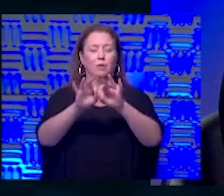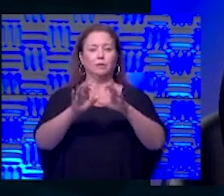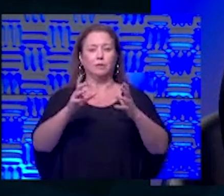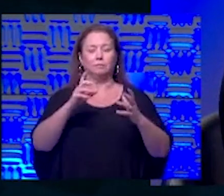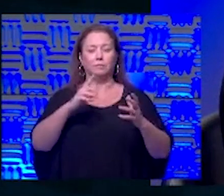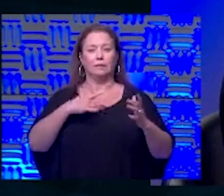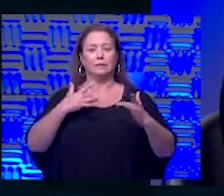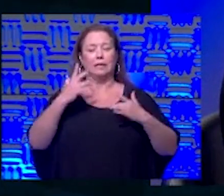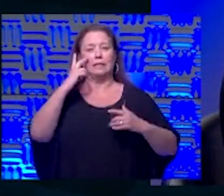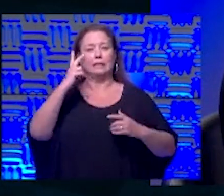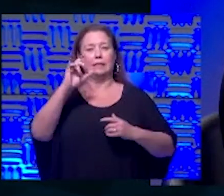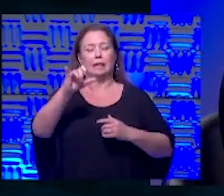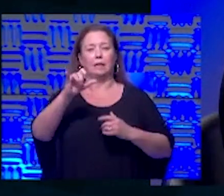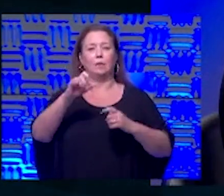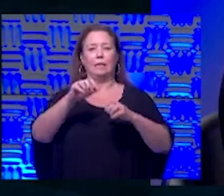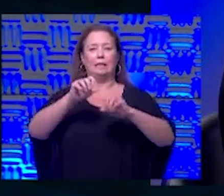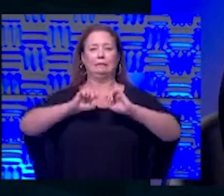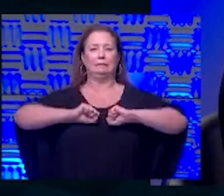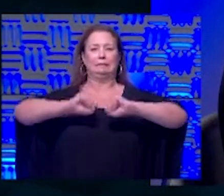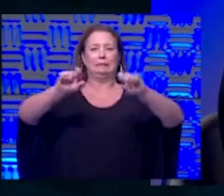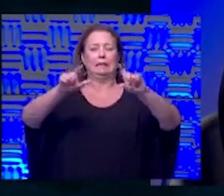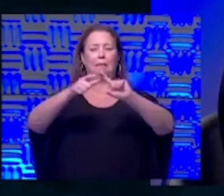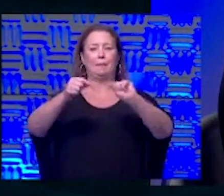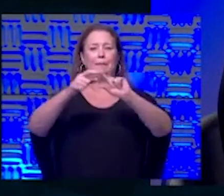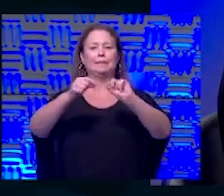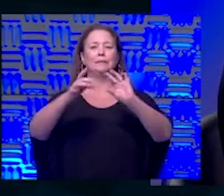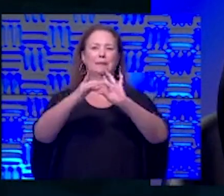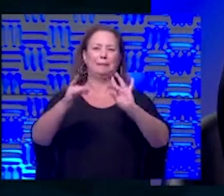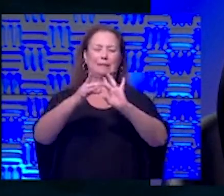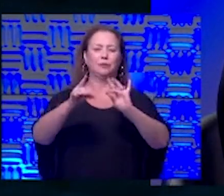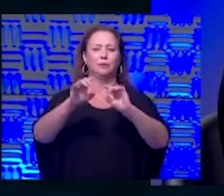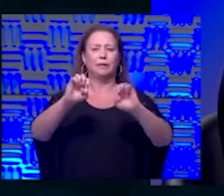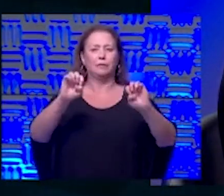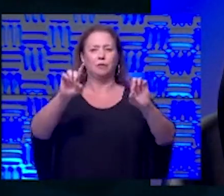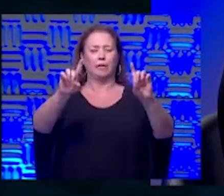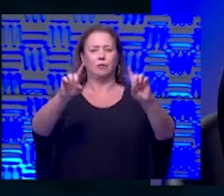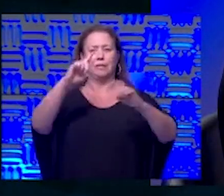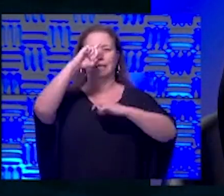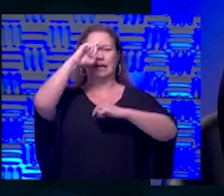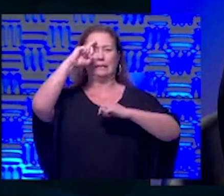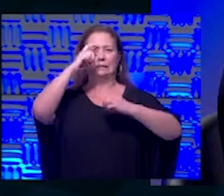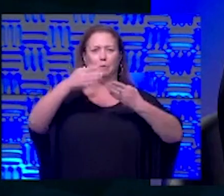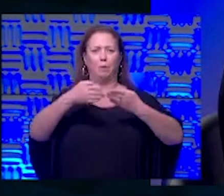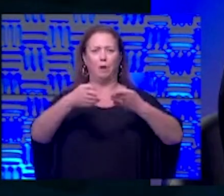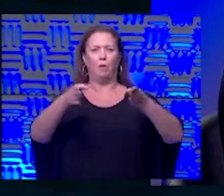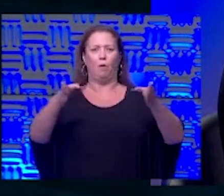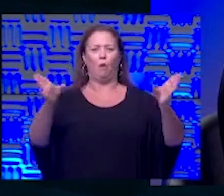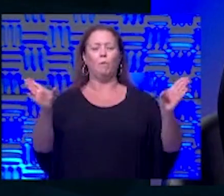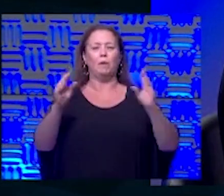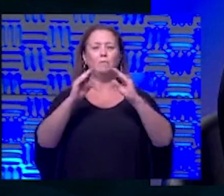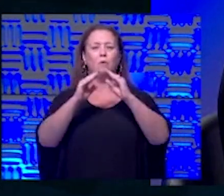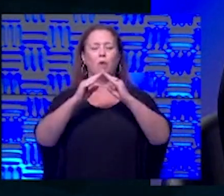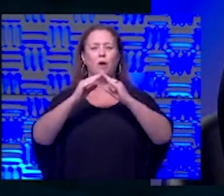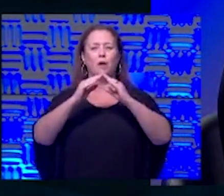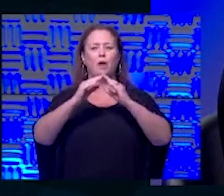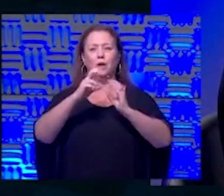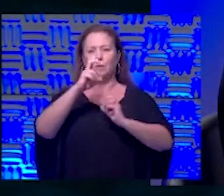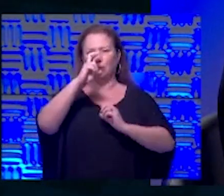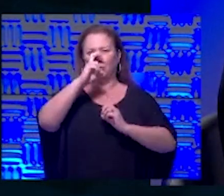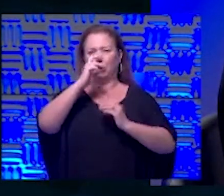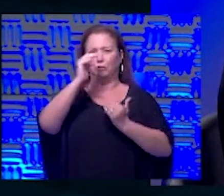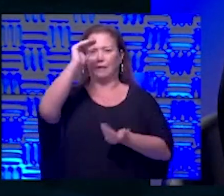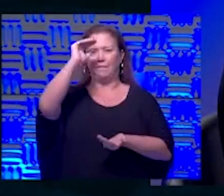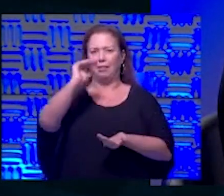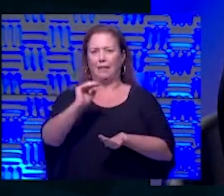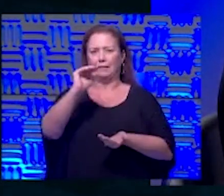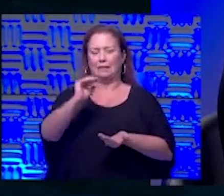we still need to continue to get out the message and the education, because as summer opens up, the restrictions have lessened now.